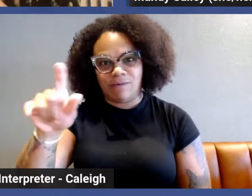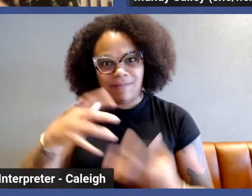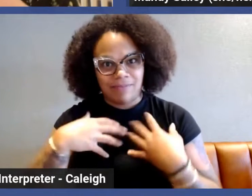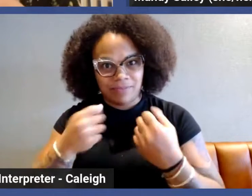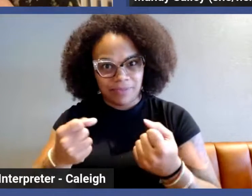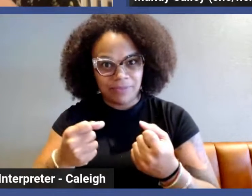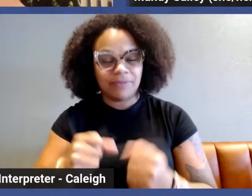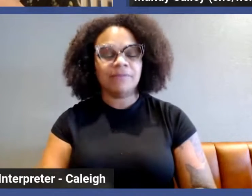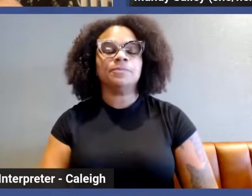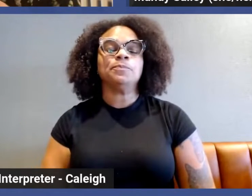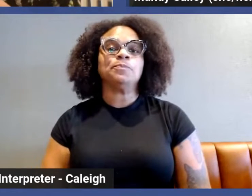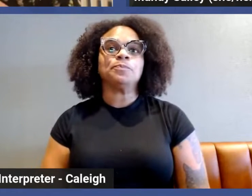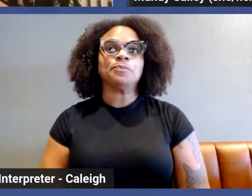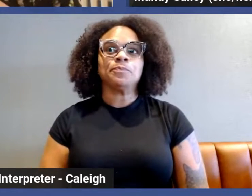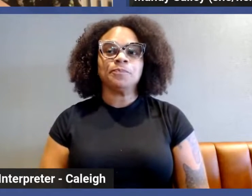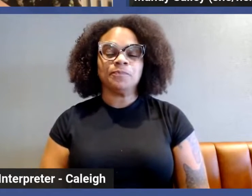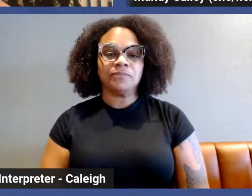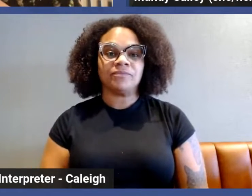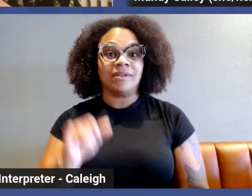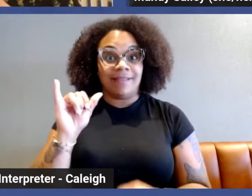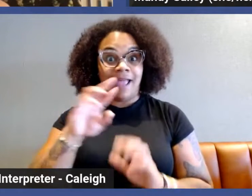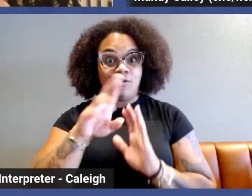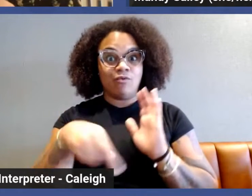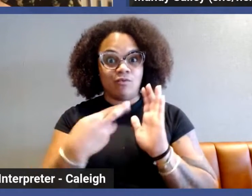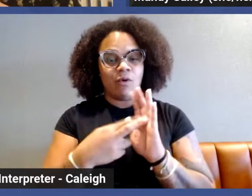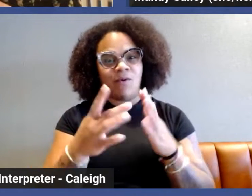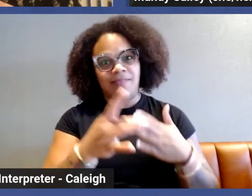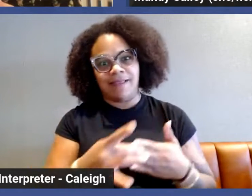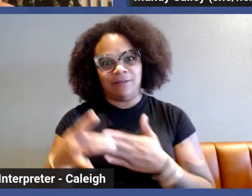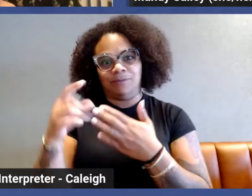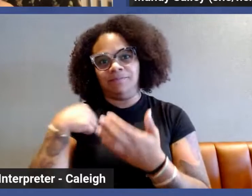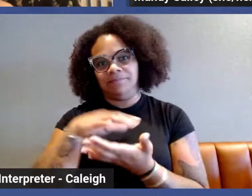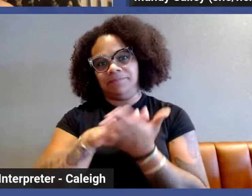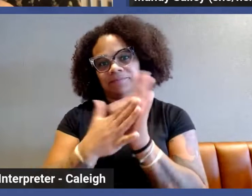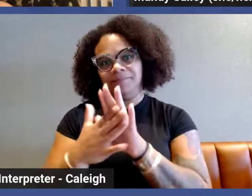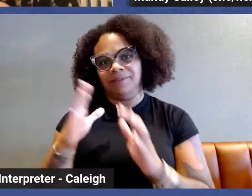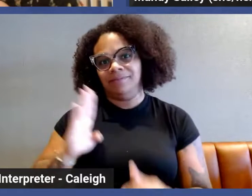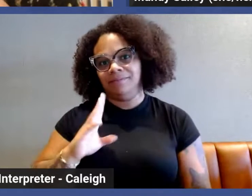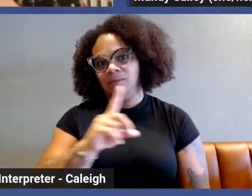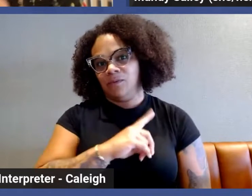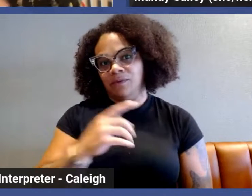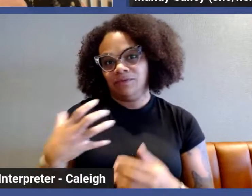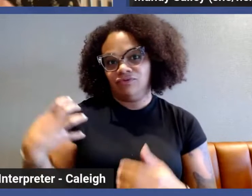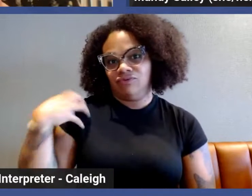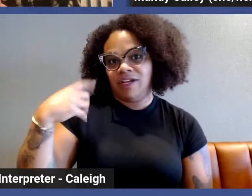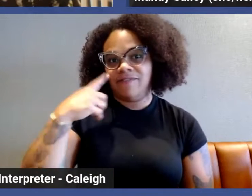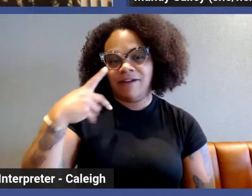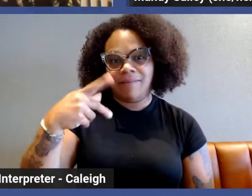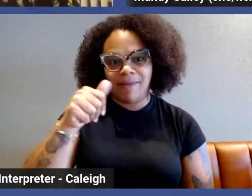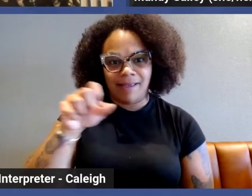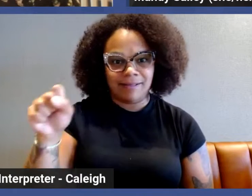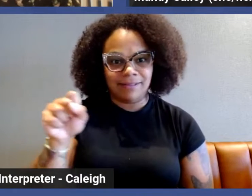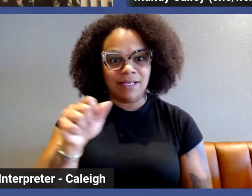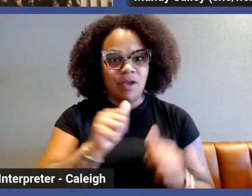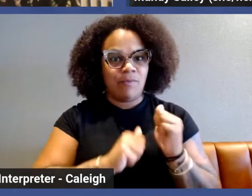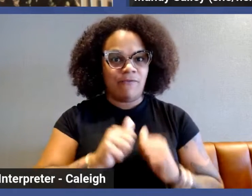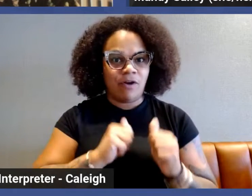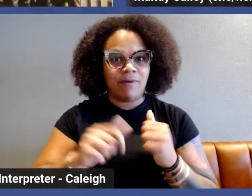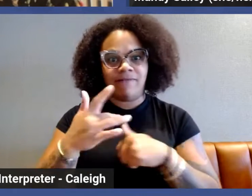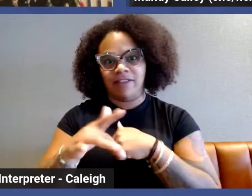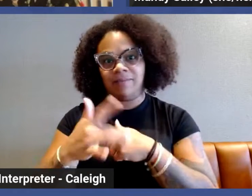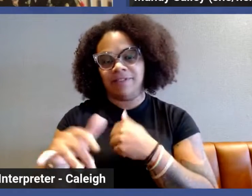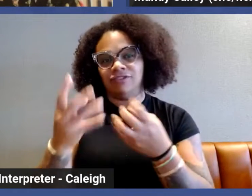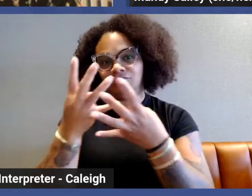As that role brought me to be the board chair of PASS, which is Performer Availability Screening